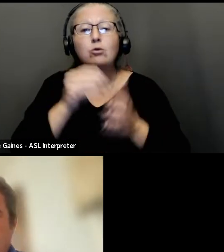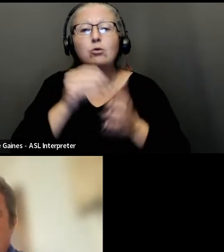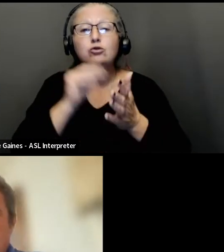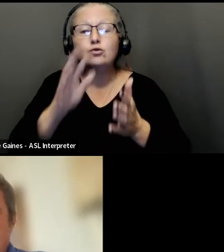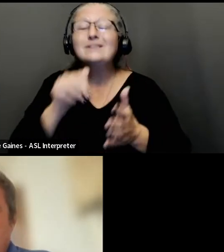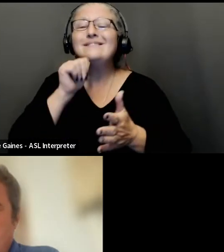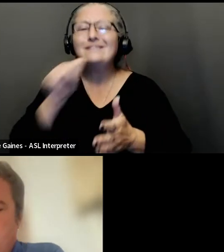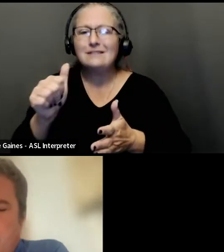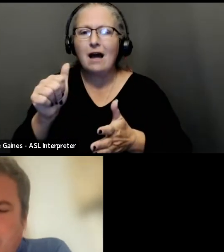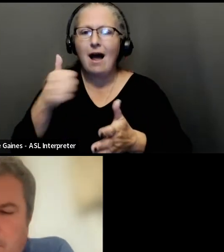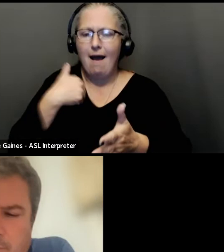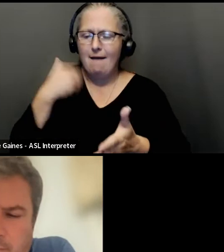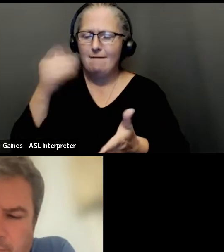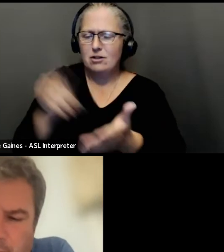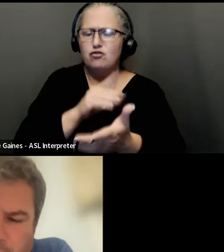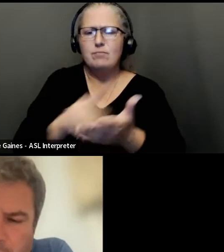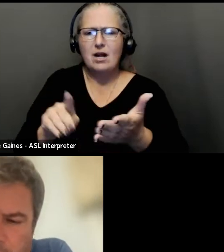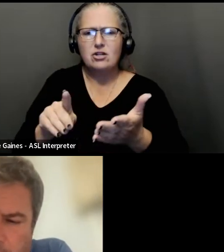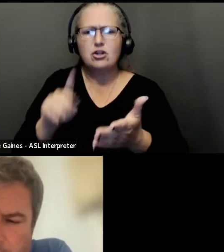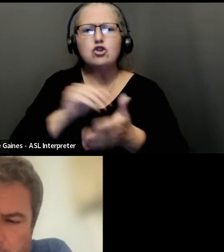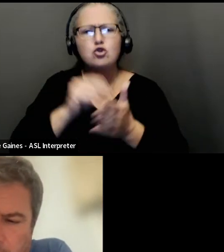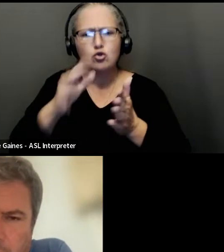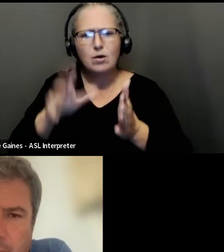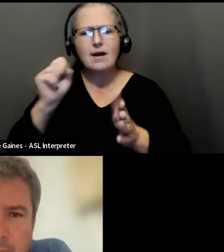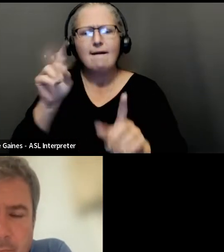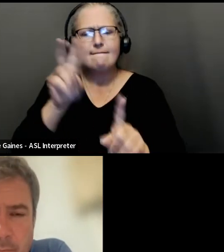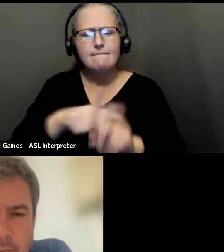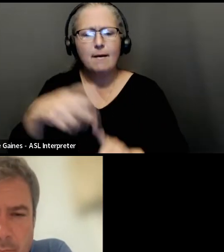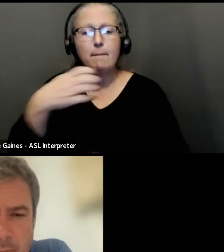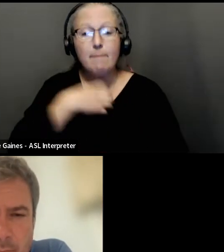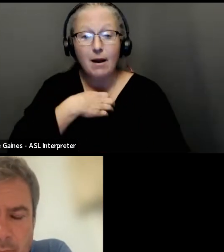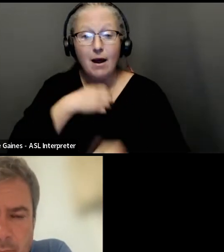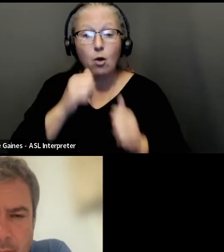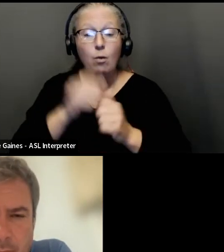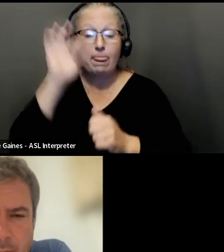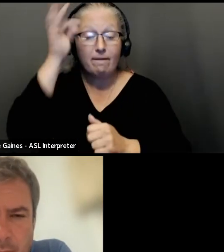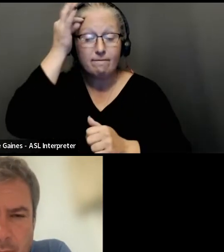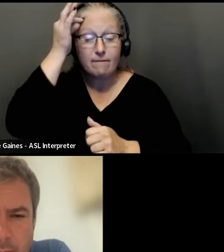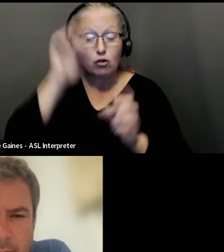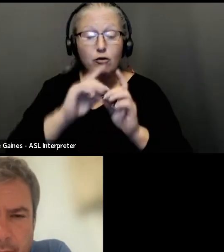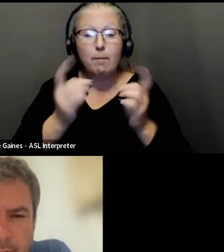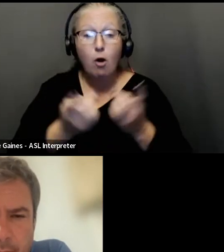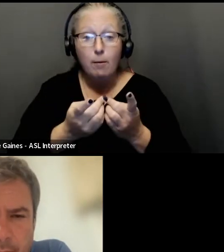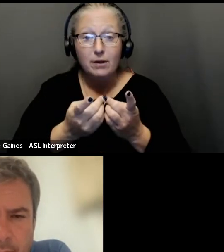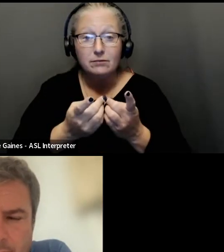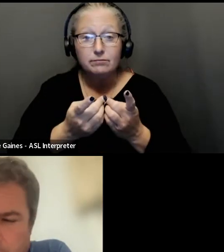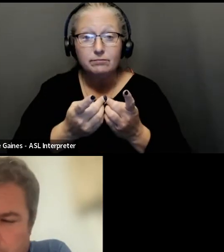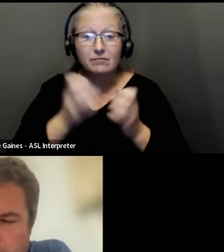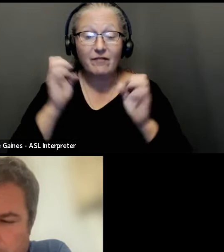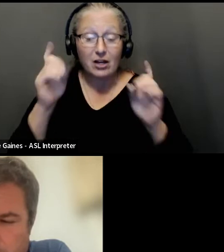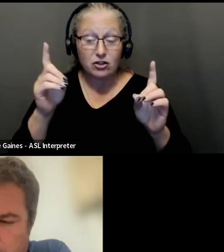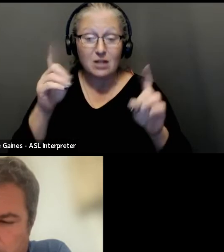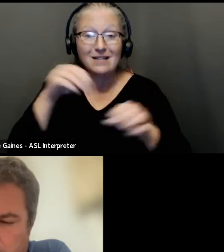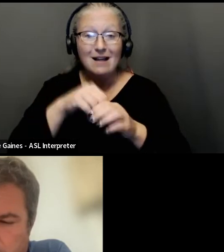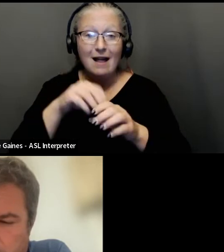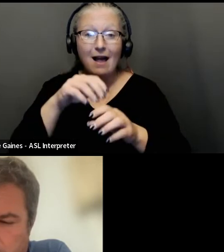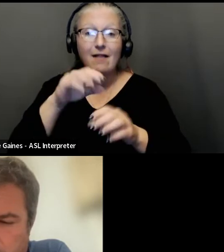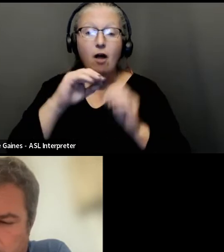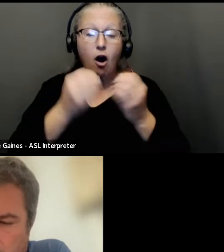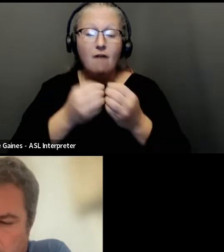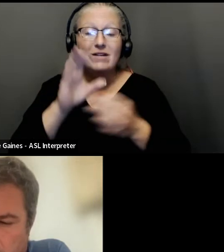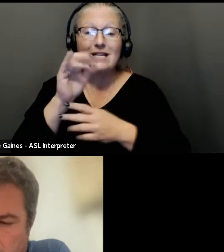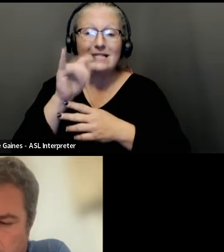not subjected to discrimination. Those students could file complaints with the Federal Department of Education and the Office for Civil